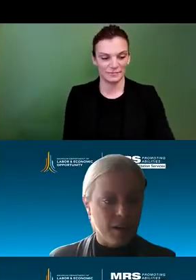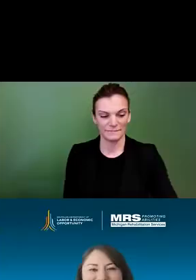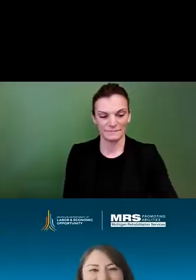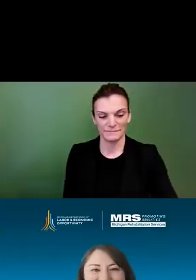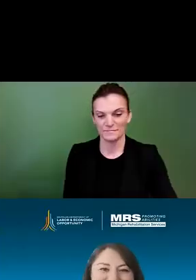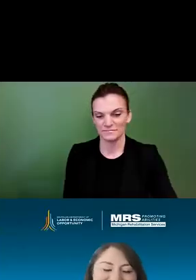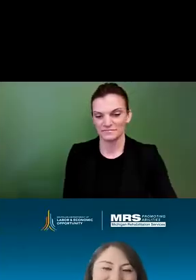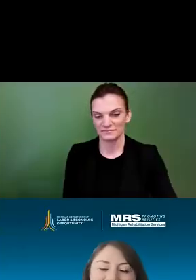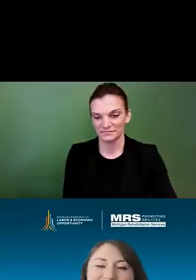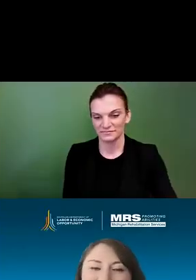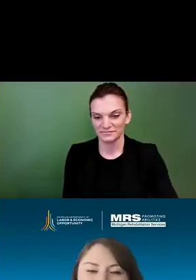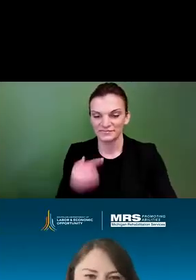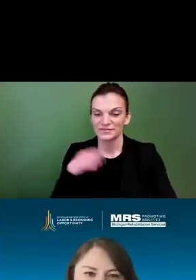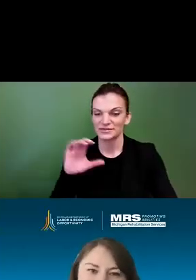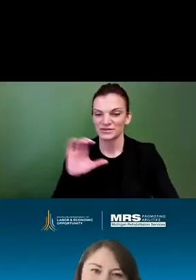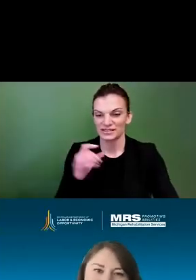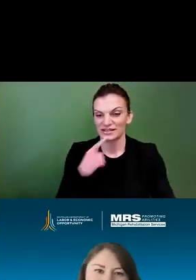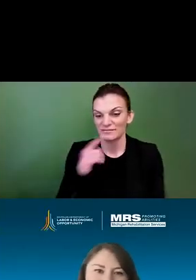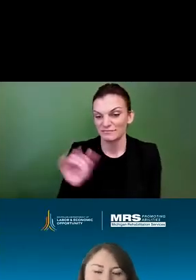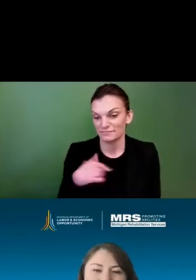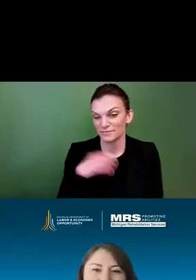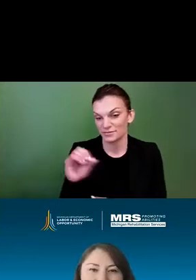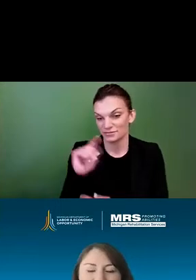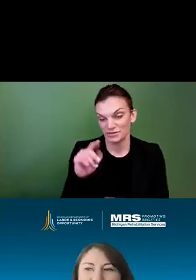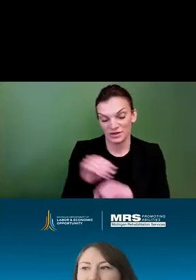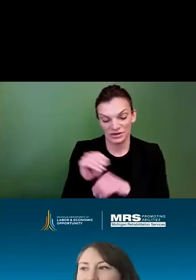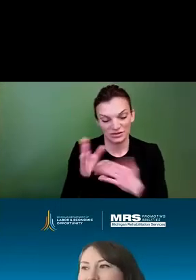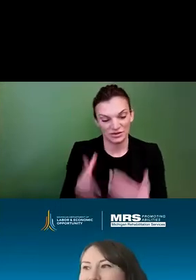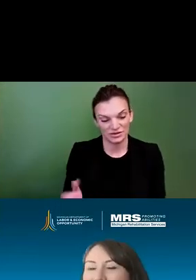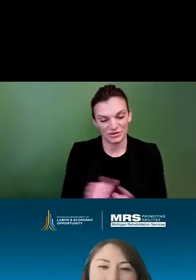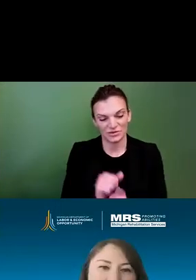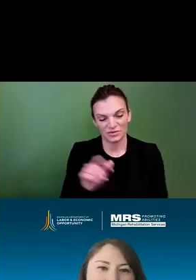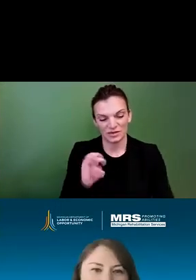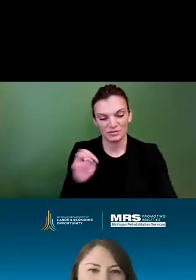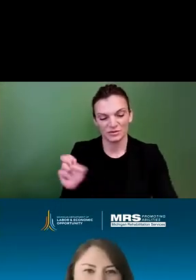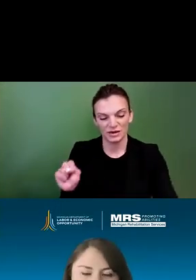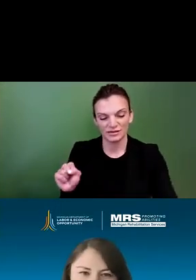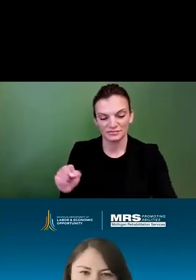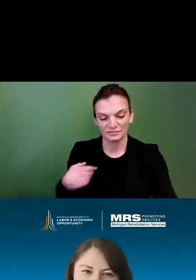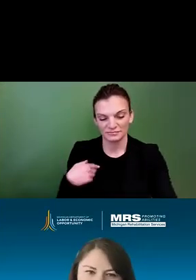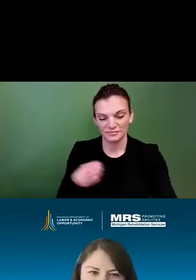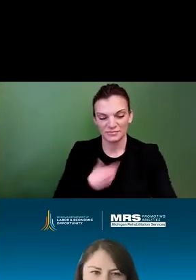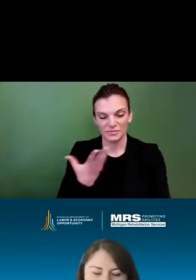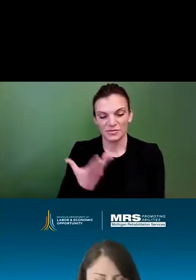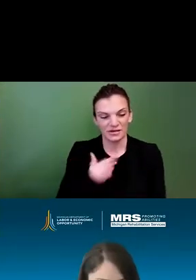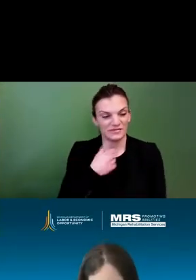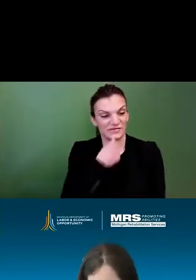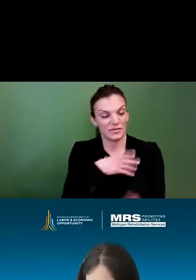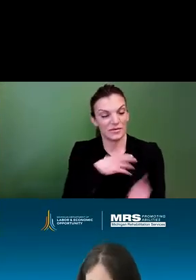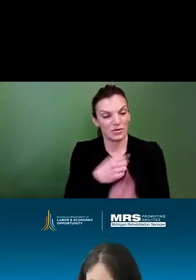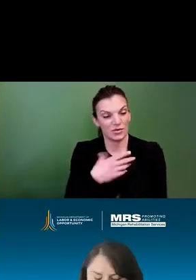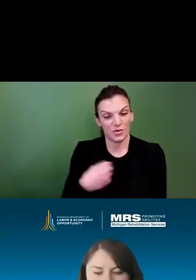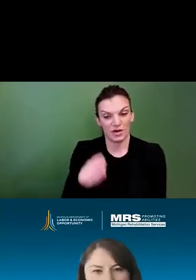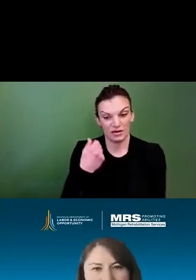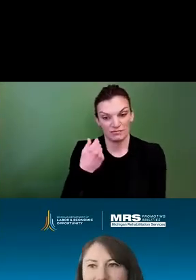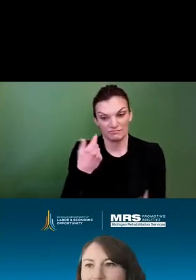is Christine. Thank you. I am also an occupational therapy consultant with MRS. I'm a white female with brown hair and brown eyes. I'm wearing a red